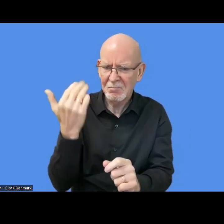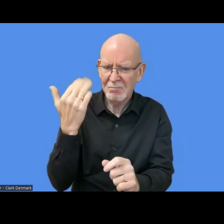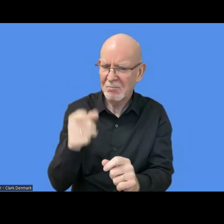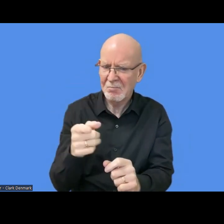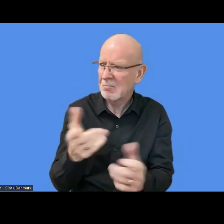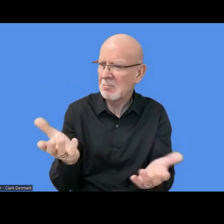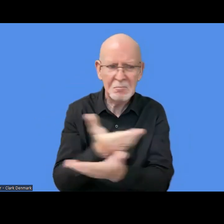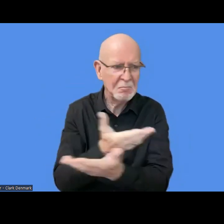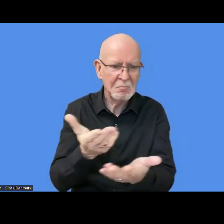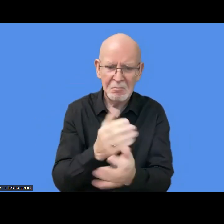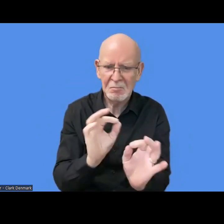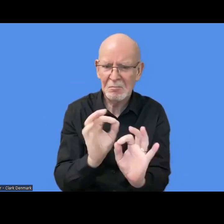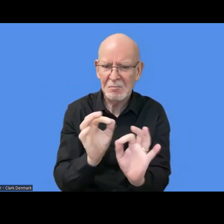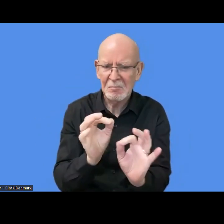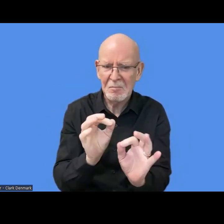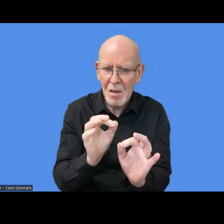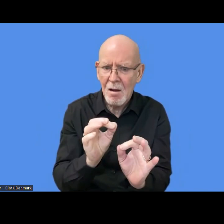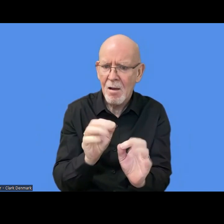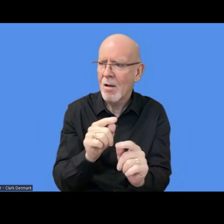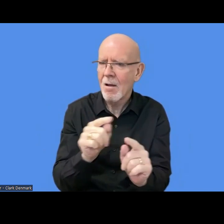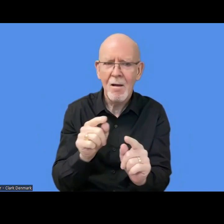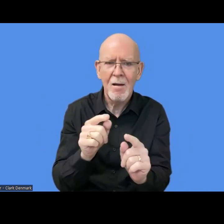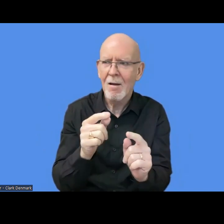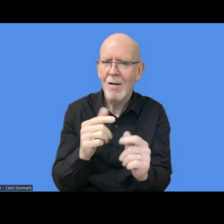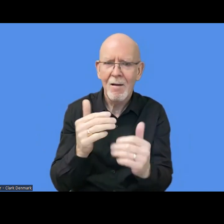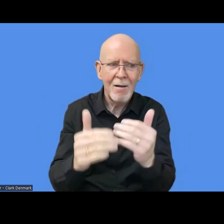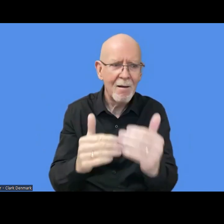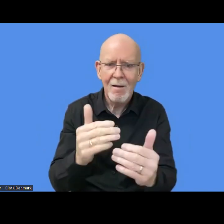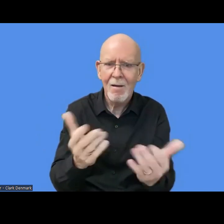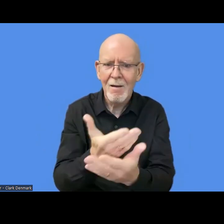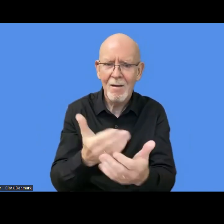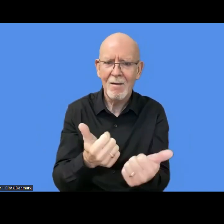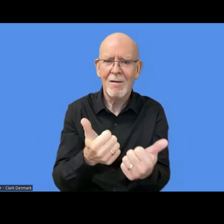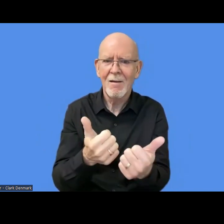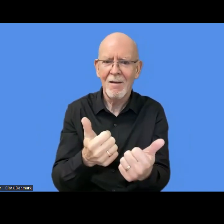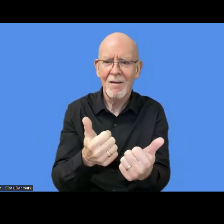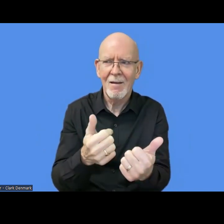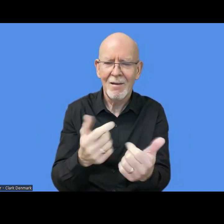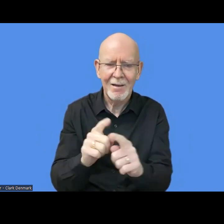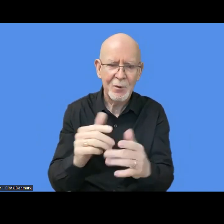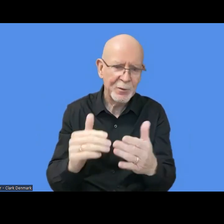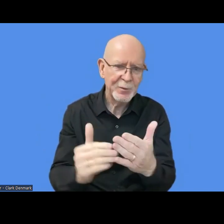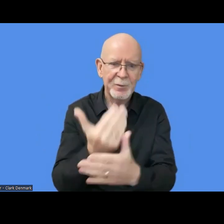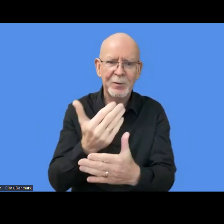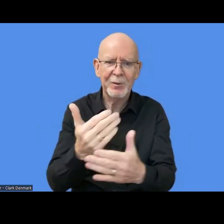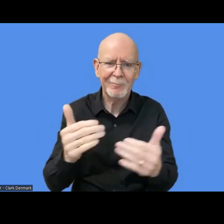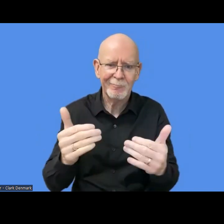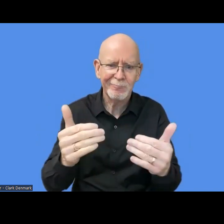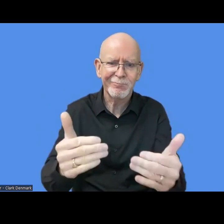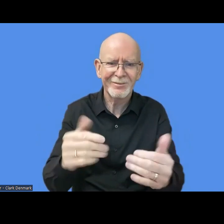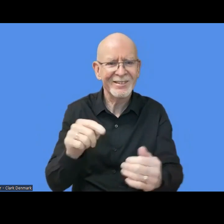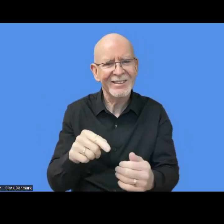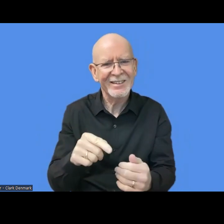do that? It's just the way it's always done. But when people from outside your world start asking, why do you do that? Why do we do